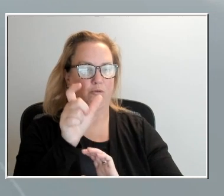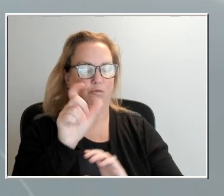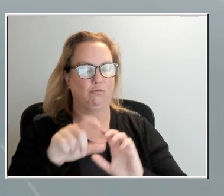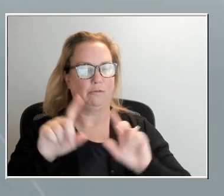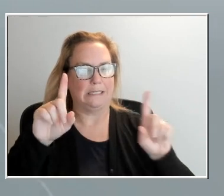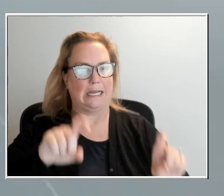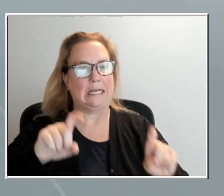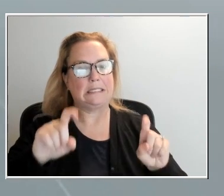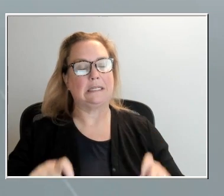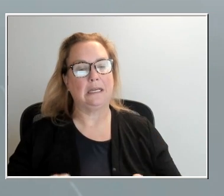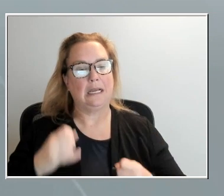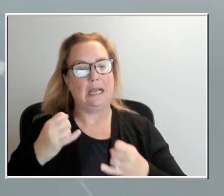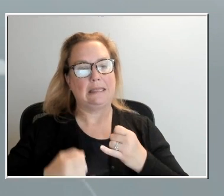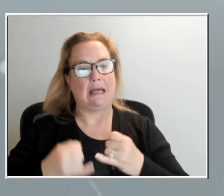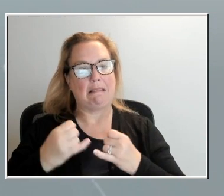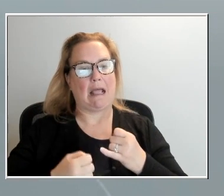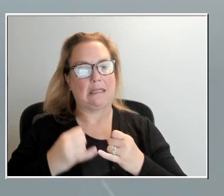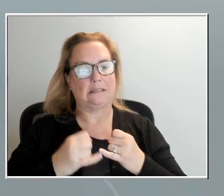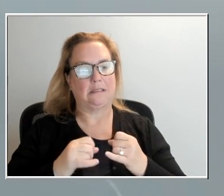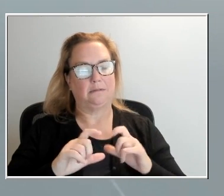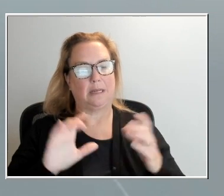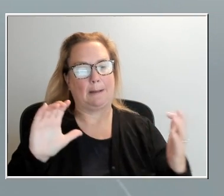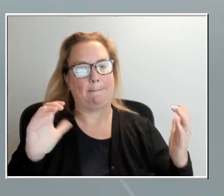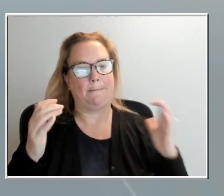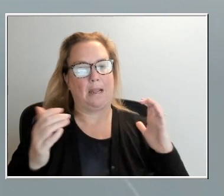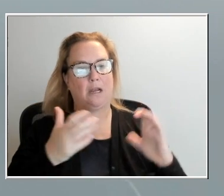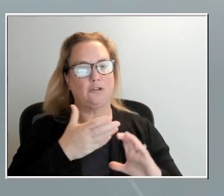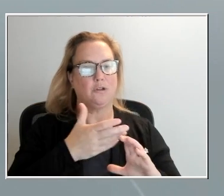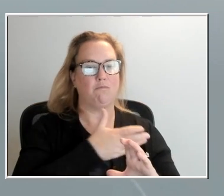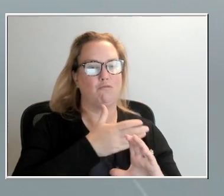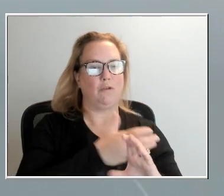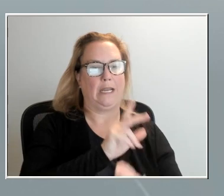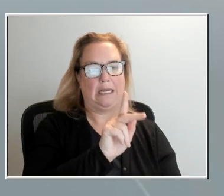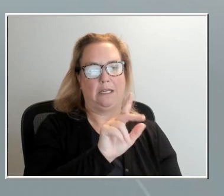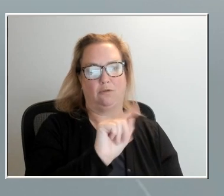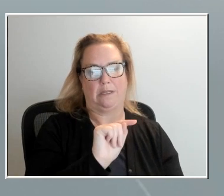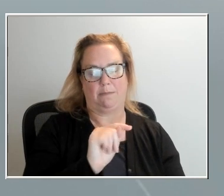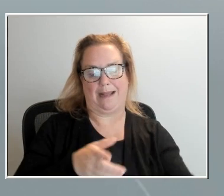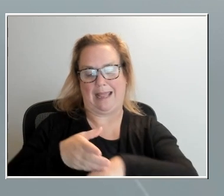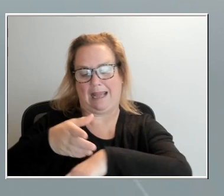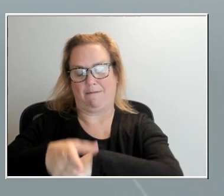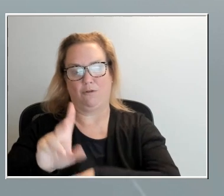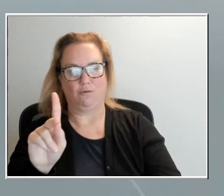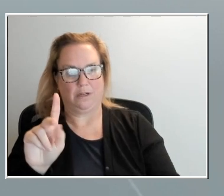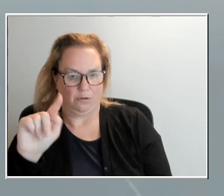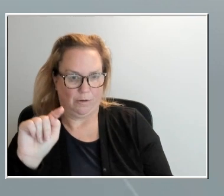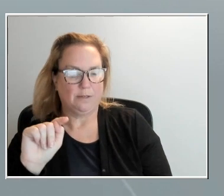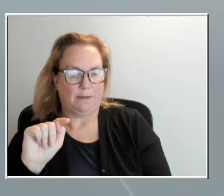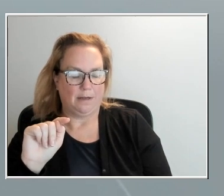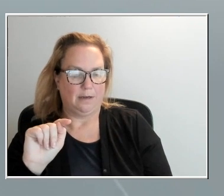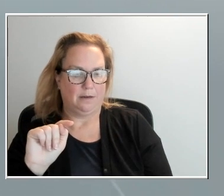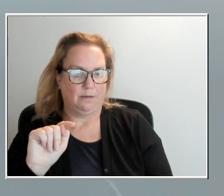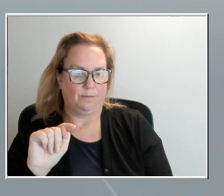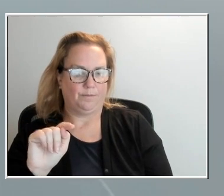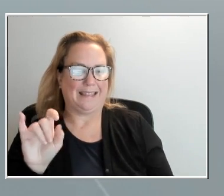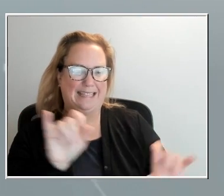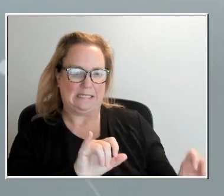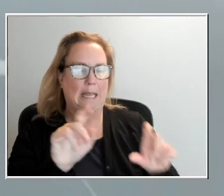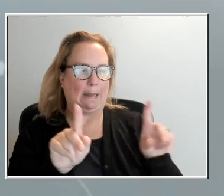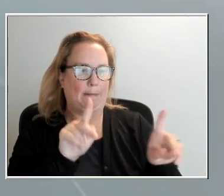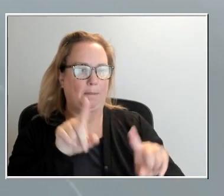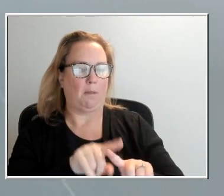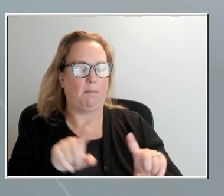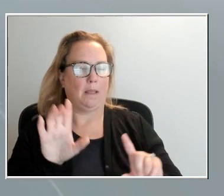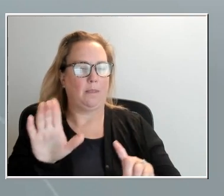then the last column, it compares the pre-transplant and the post-transplant folks, or actually the same people, but their